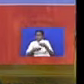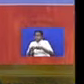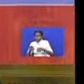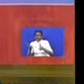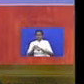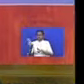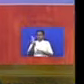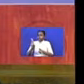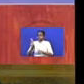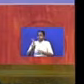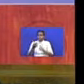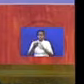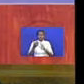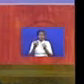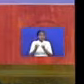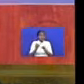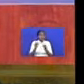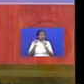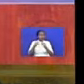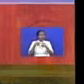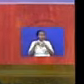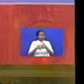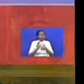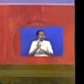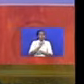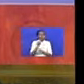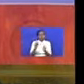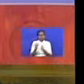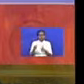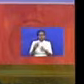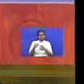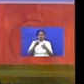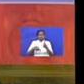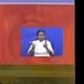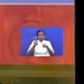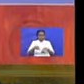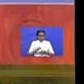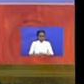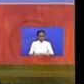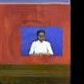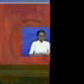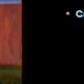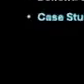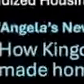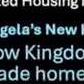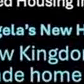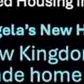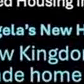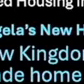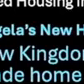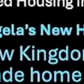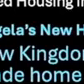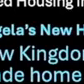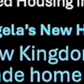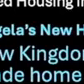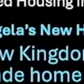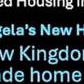look at housing, last year we launched this housing. What was the problem we were trying to solve? Many people are building